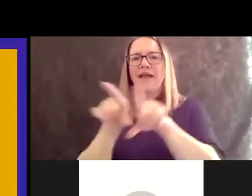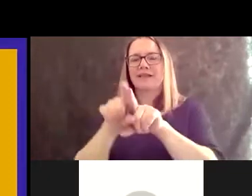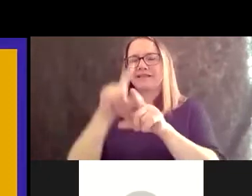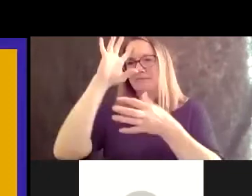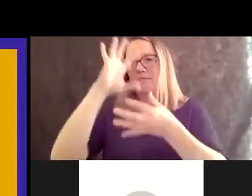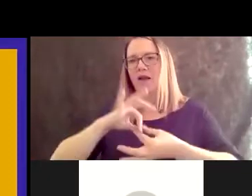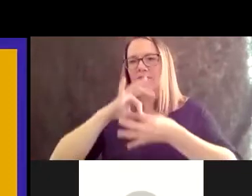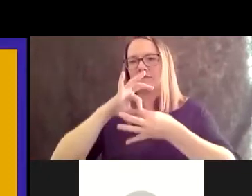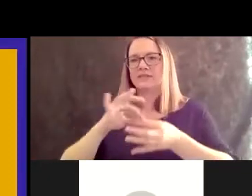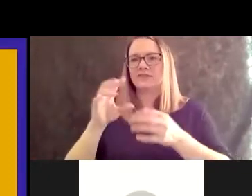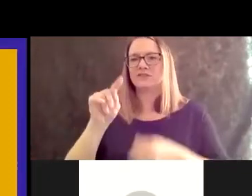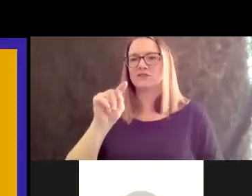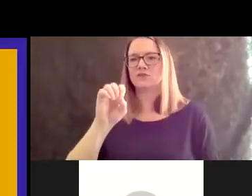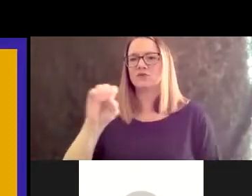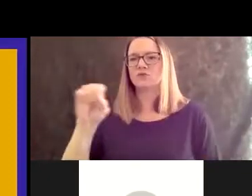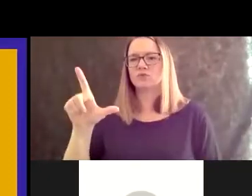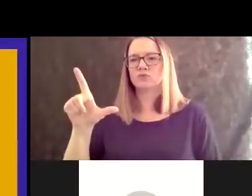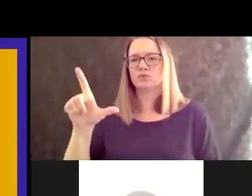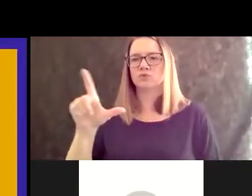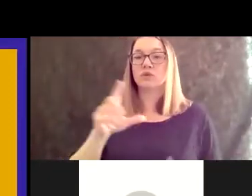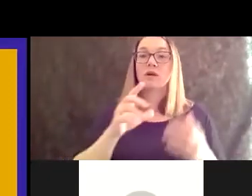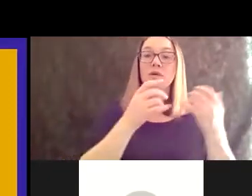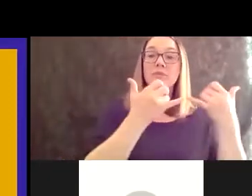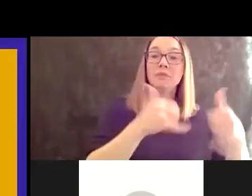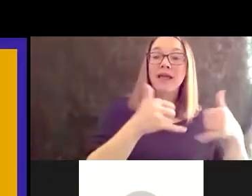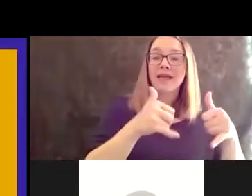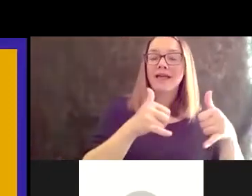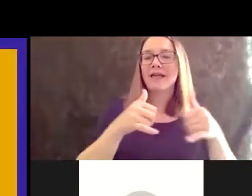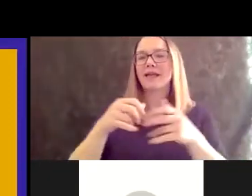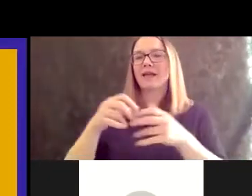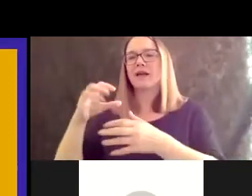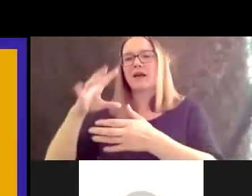So play, like mindfulness, is very abstract.